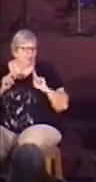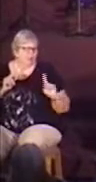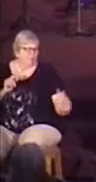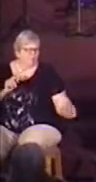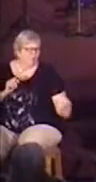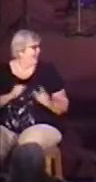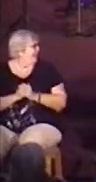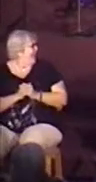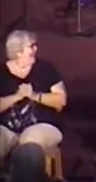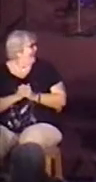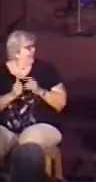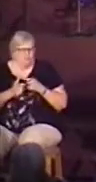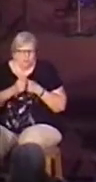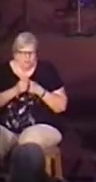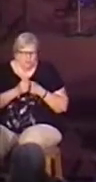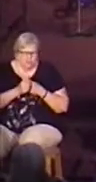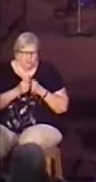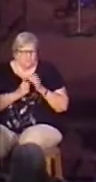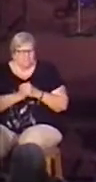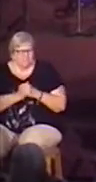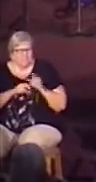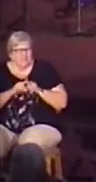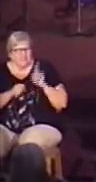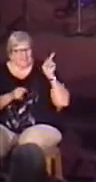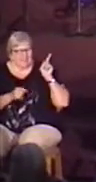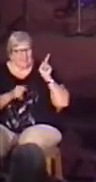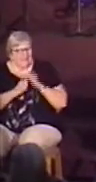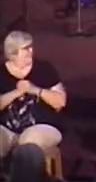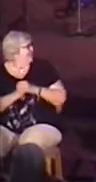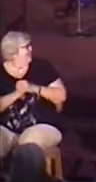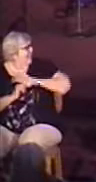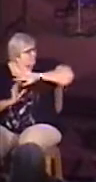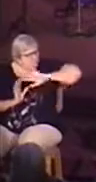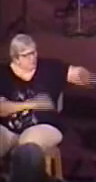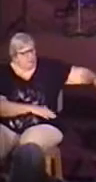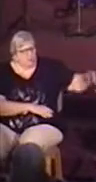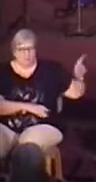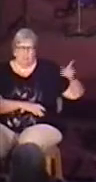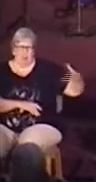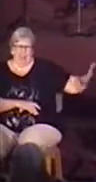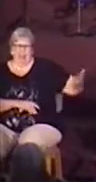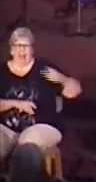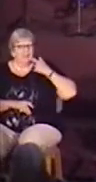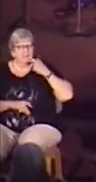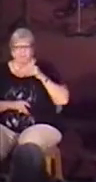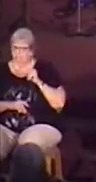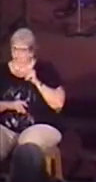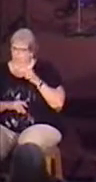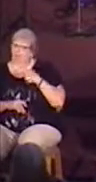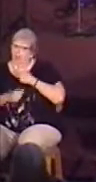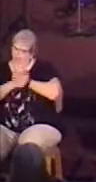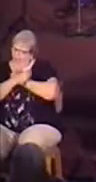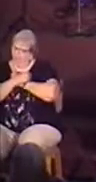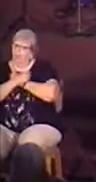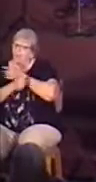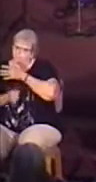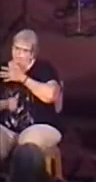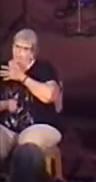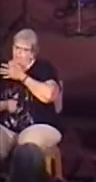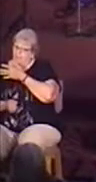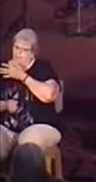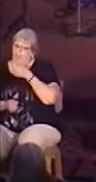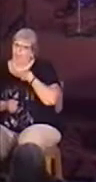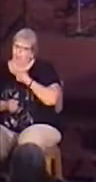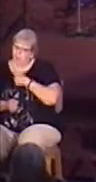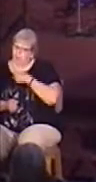up, like that, slap me away. And I say, no, I love mommy and we